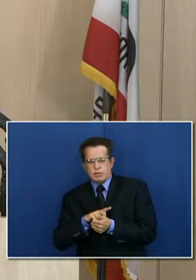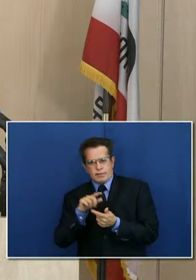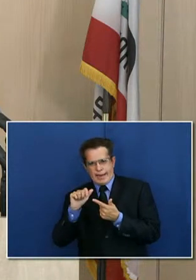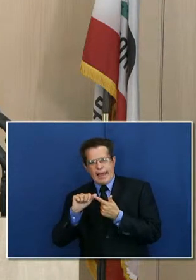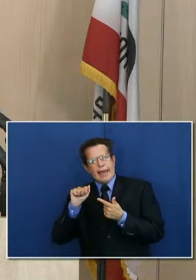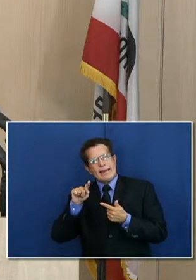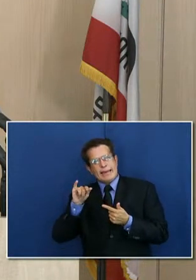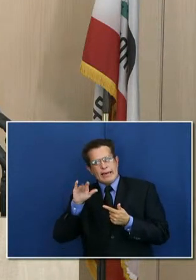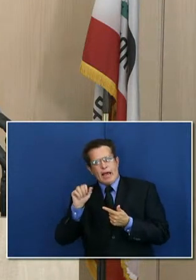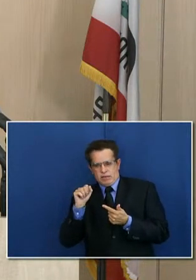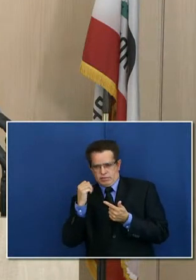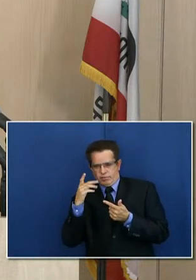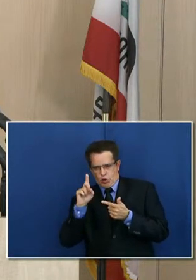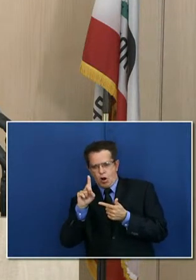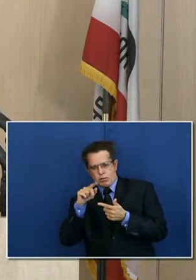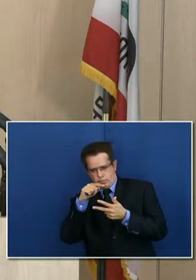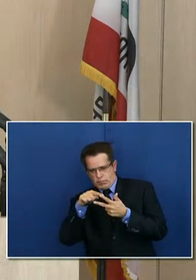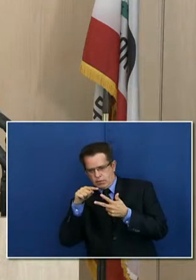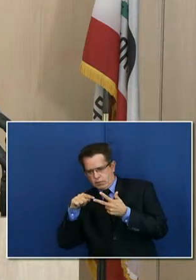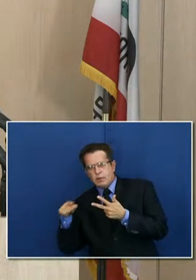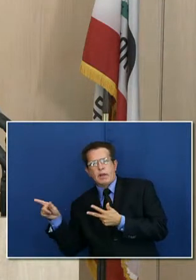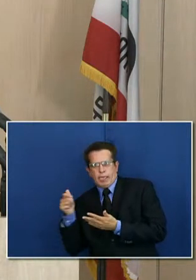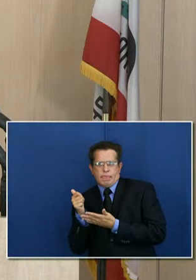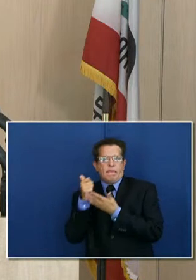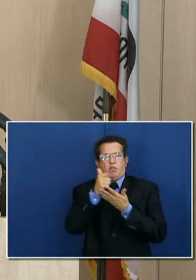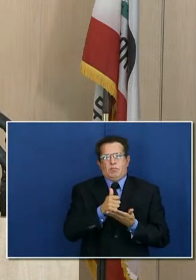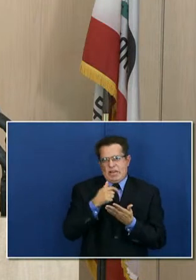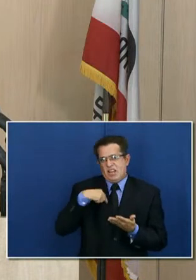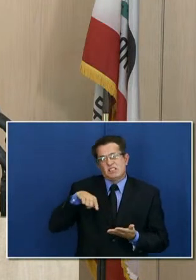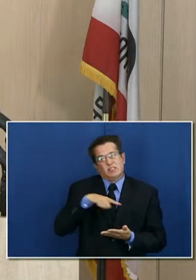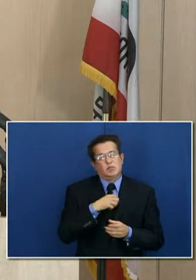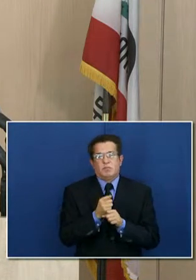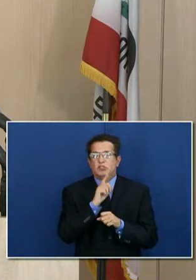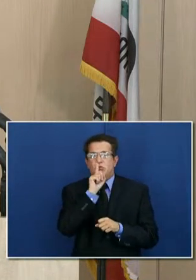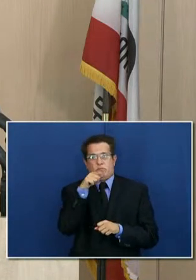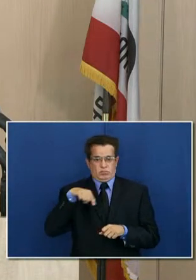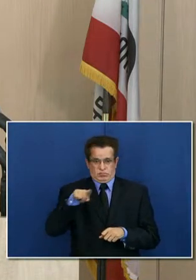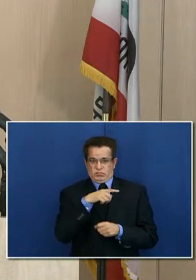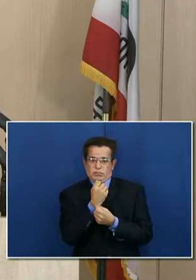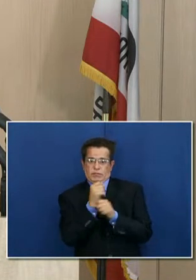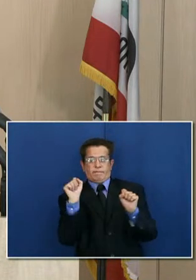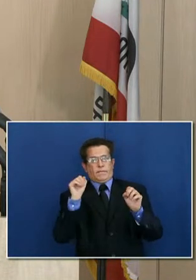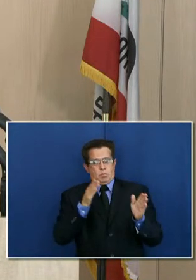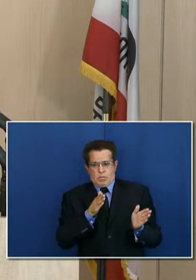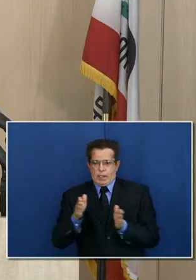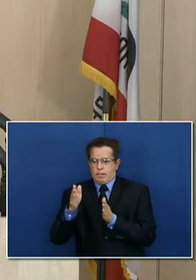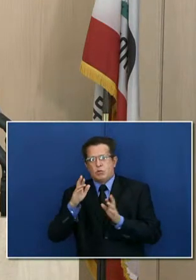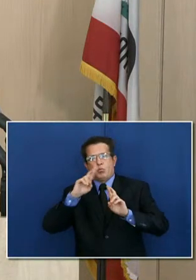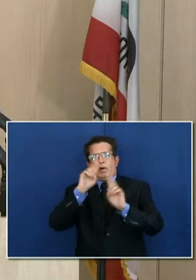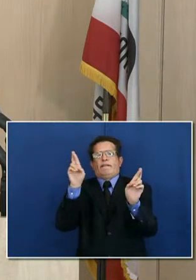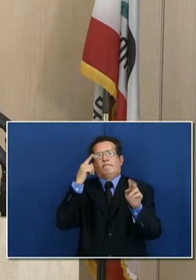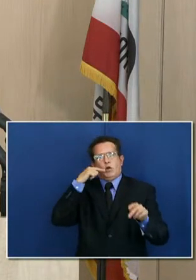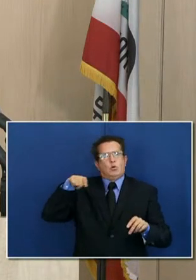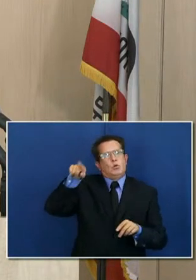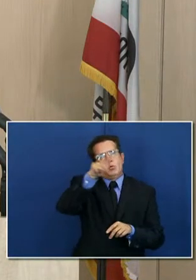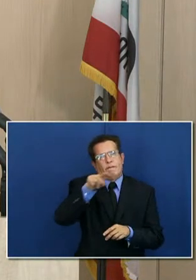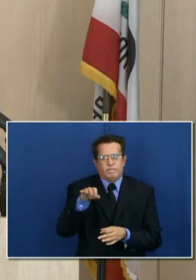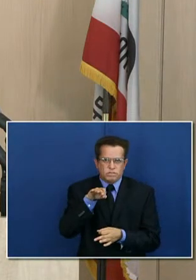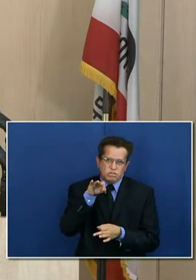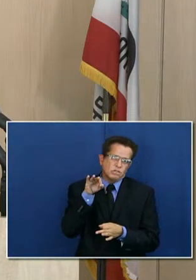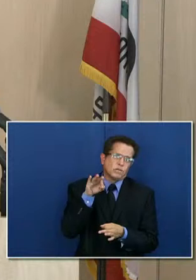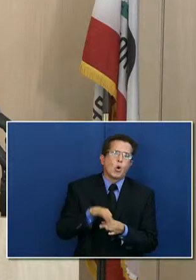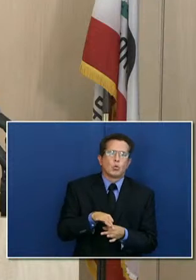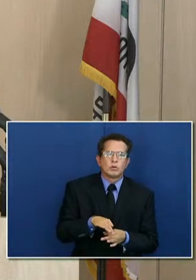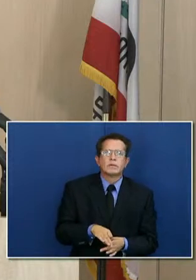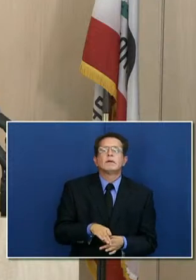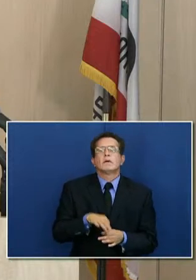Ankita, who have worked with us through this entire process to make sure that it is safe and healthy for all of our voters. Certainly, there will